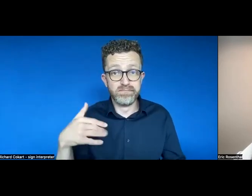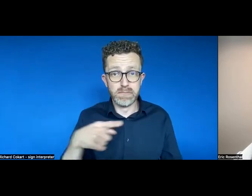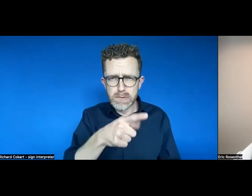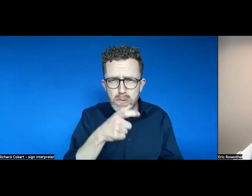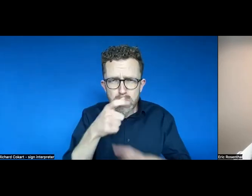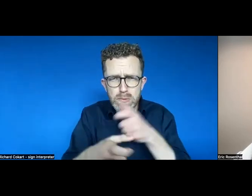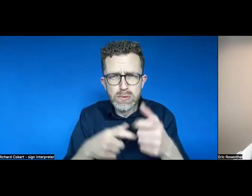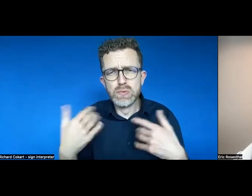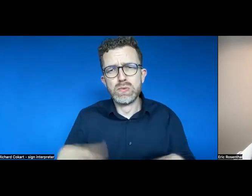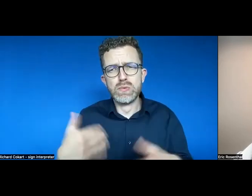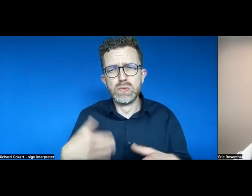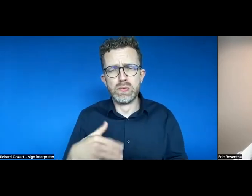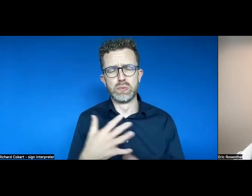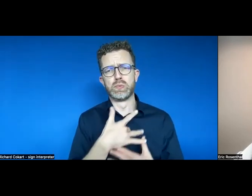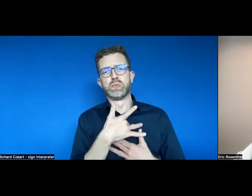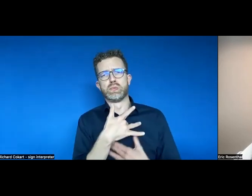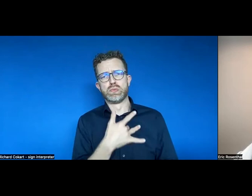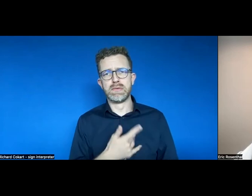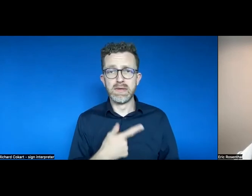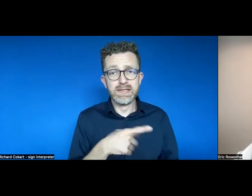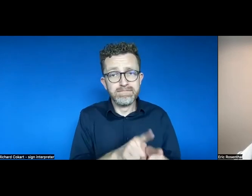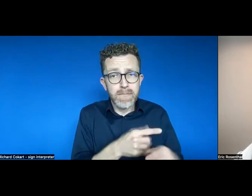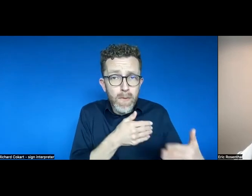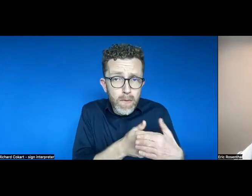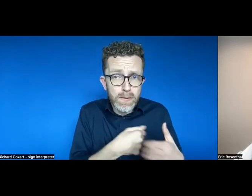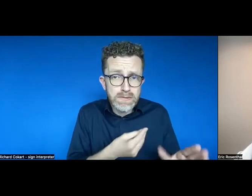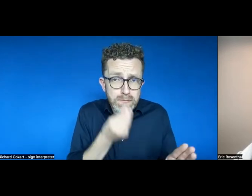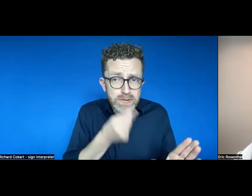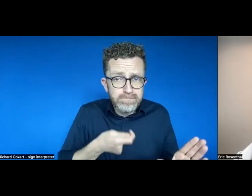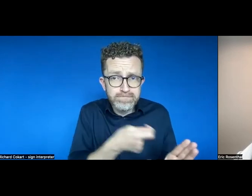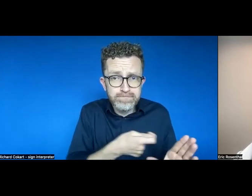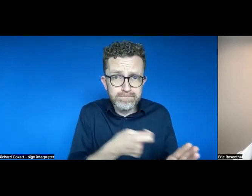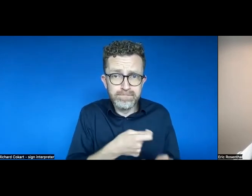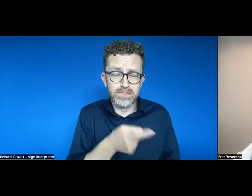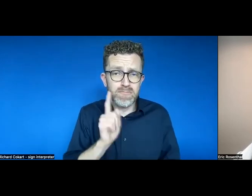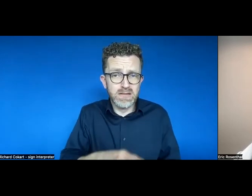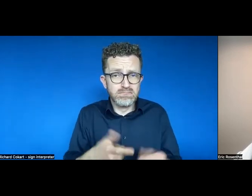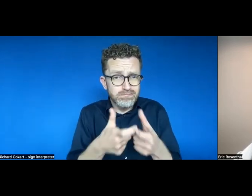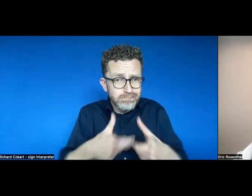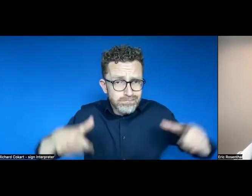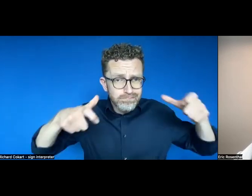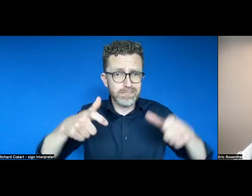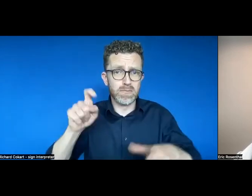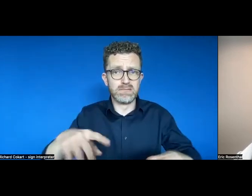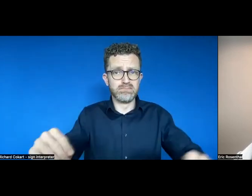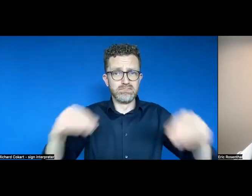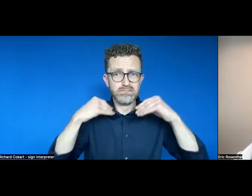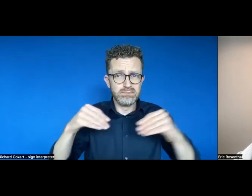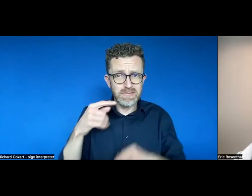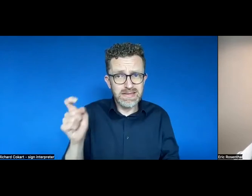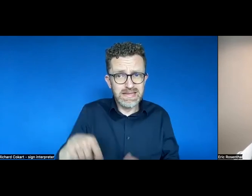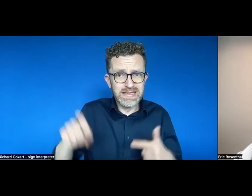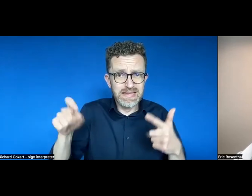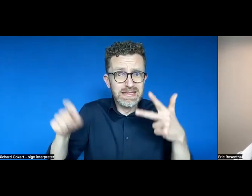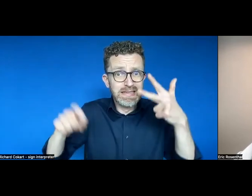with video cameras. That's why we go in and we talk to them and we write these reports. And we need your support in doing that. We need your support